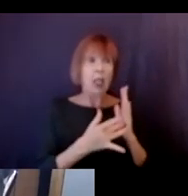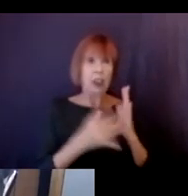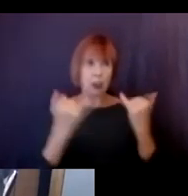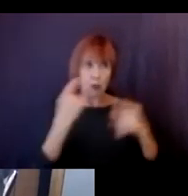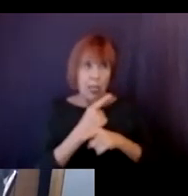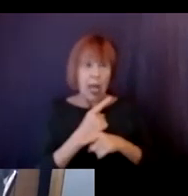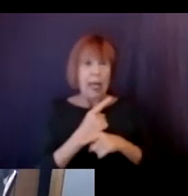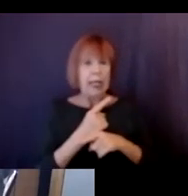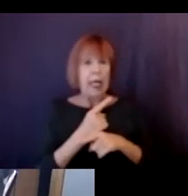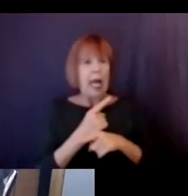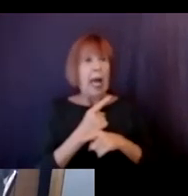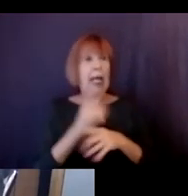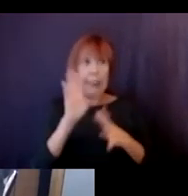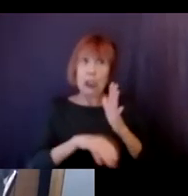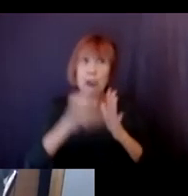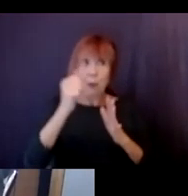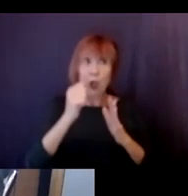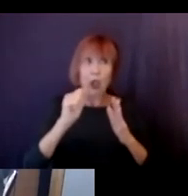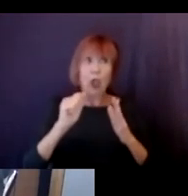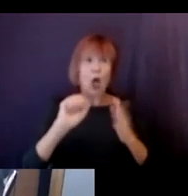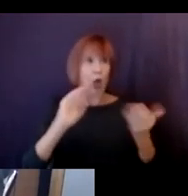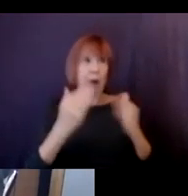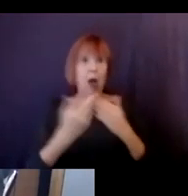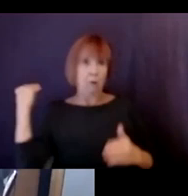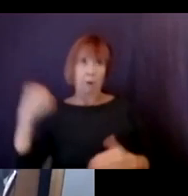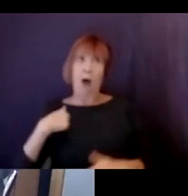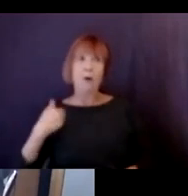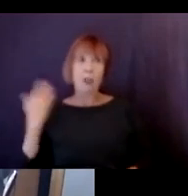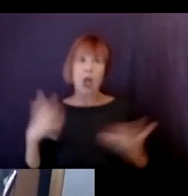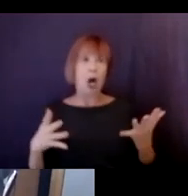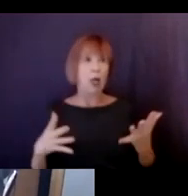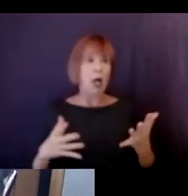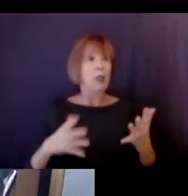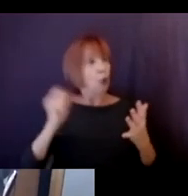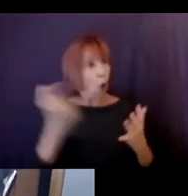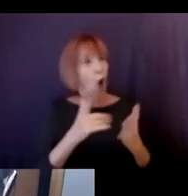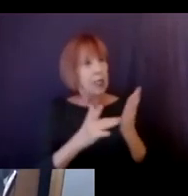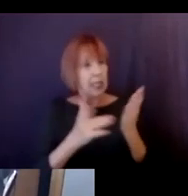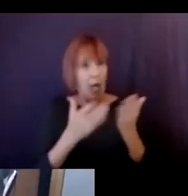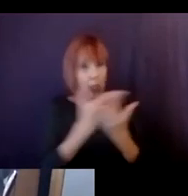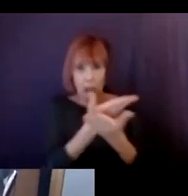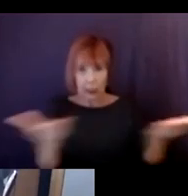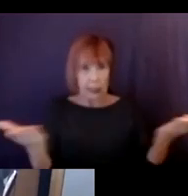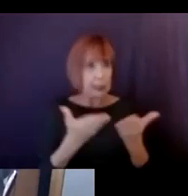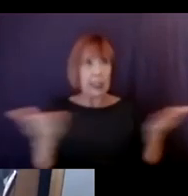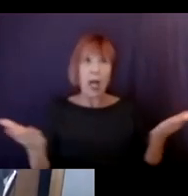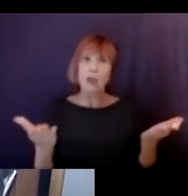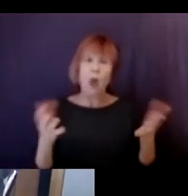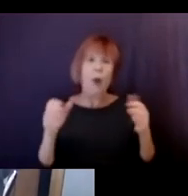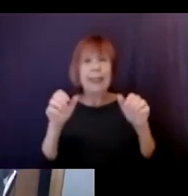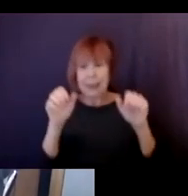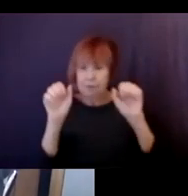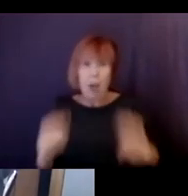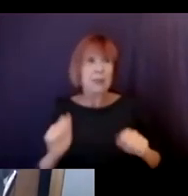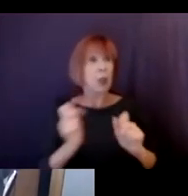has been in the traditionally, especially when I was much younger, that it's possible to produce